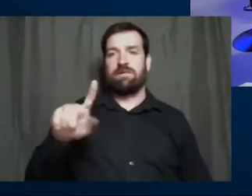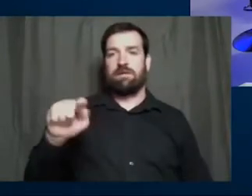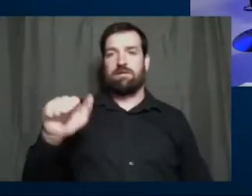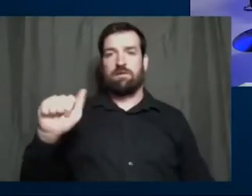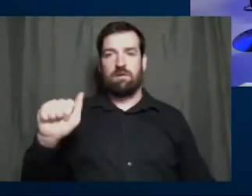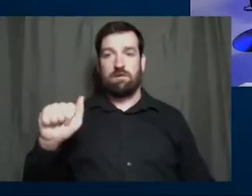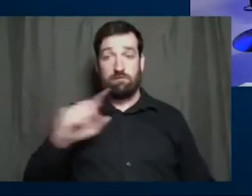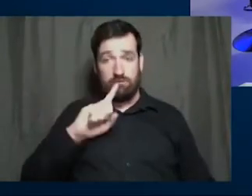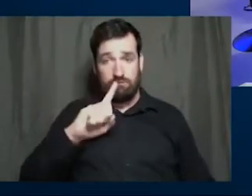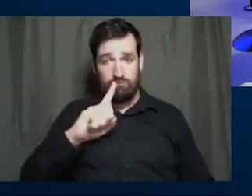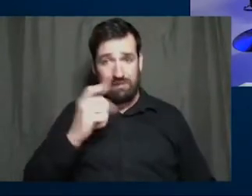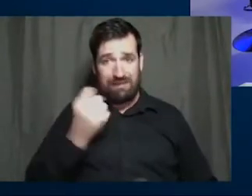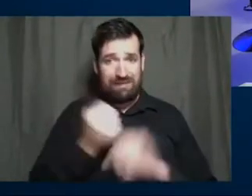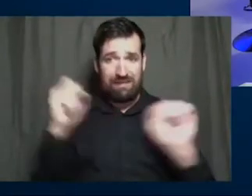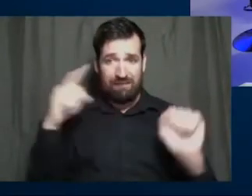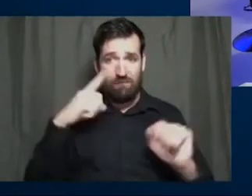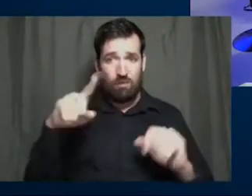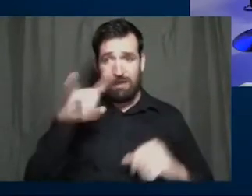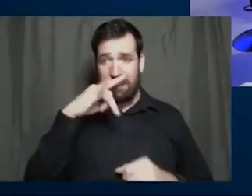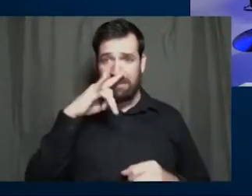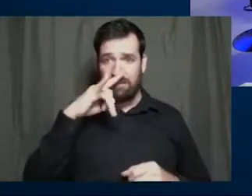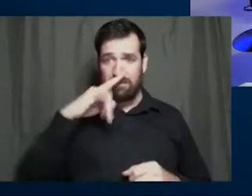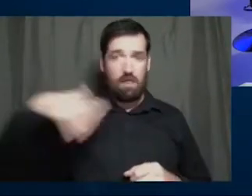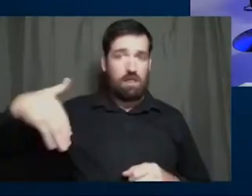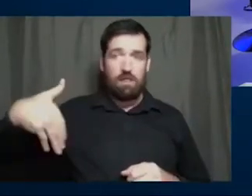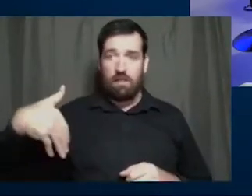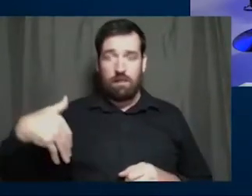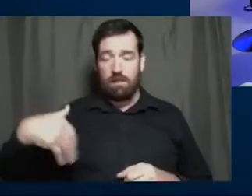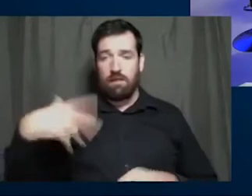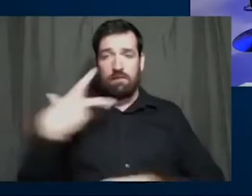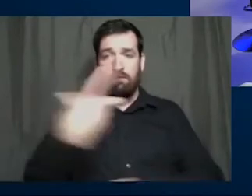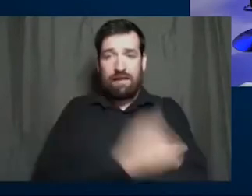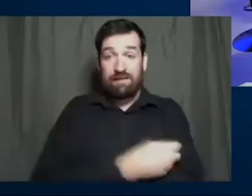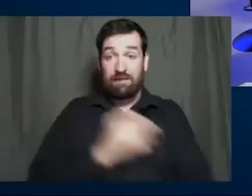these young kids that are not vaccinated to go back to school?